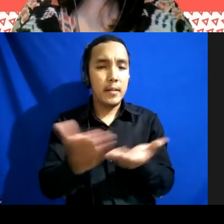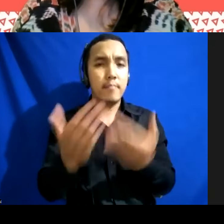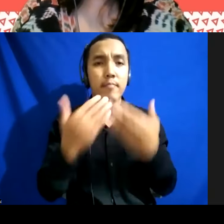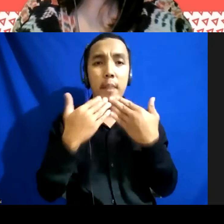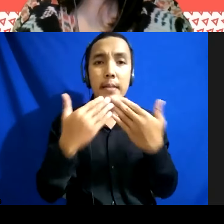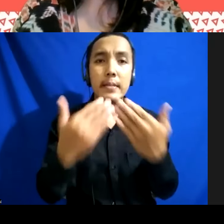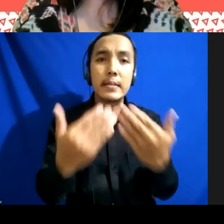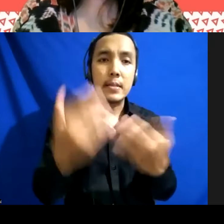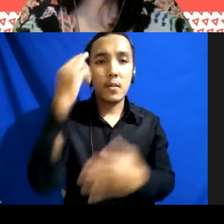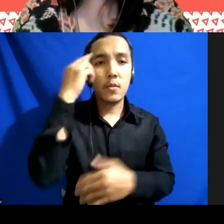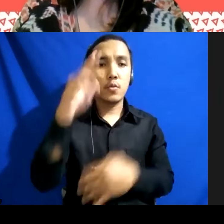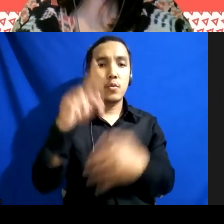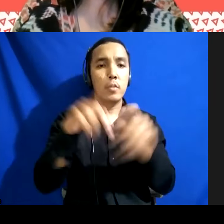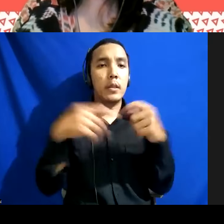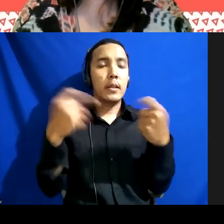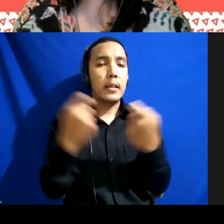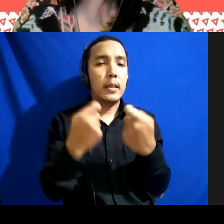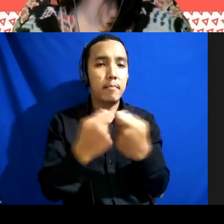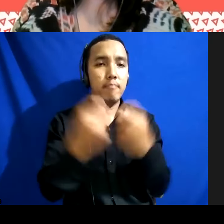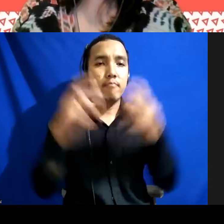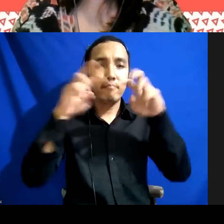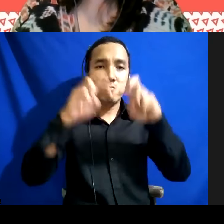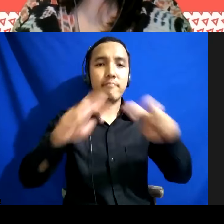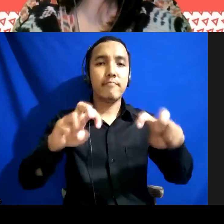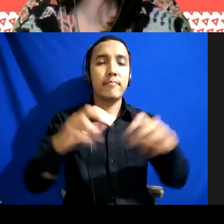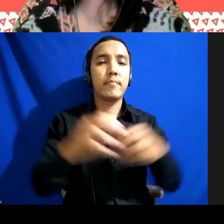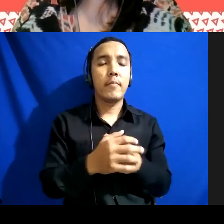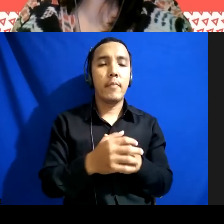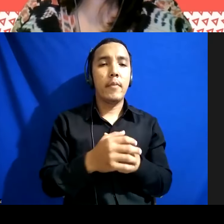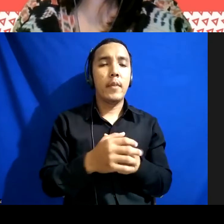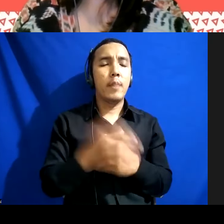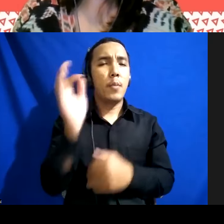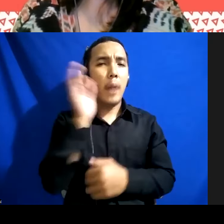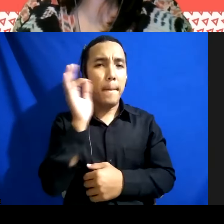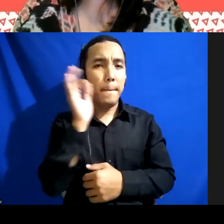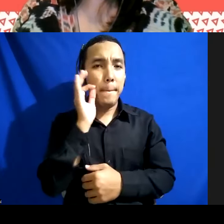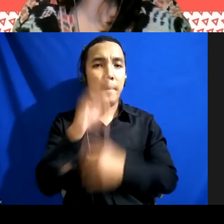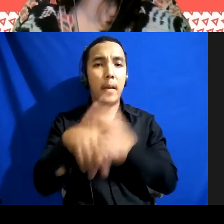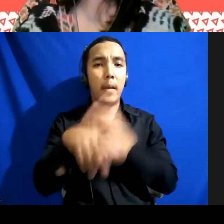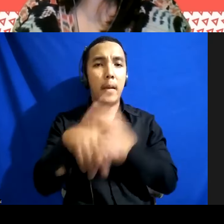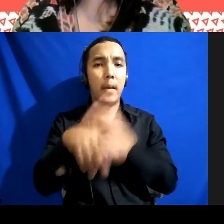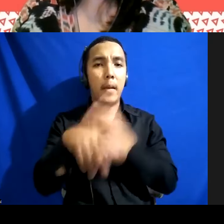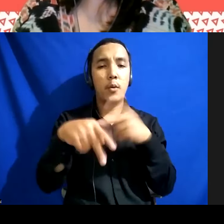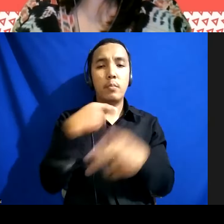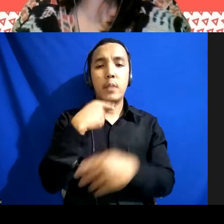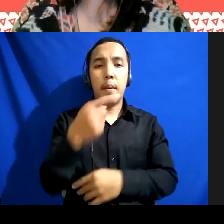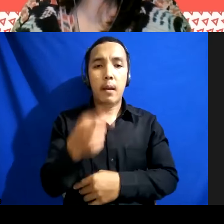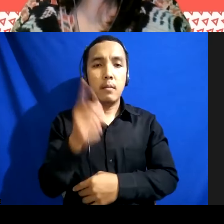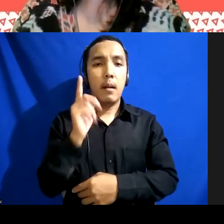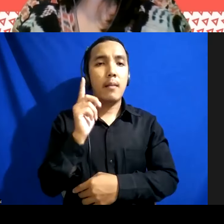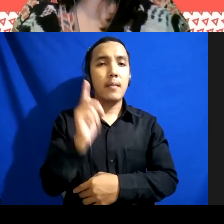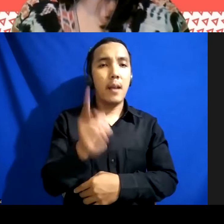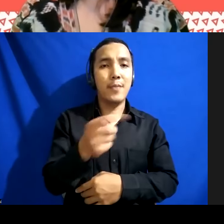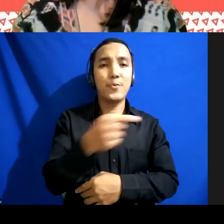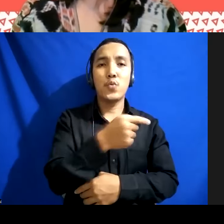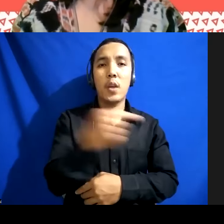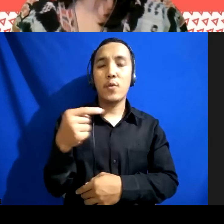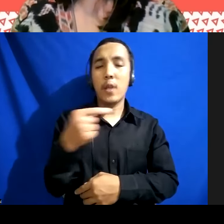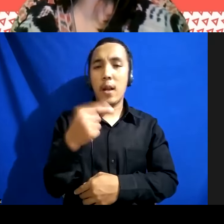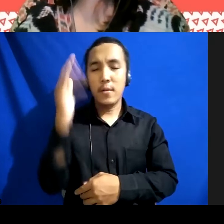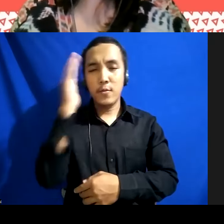much from the research team, and thank you very much to all of the participants. And we would like to apologize if in